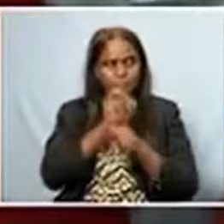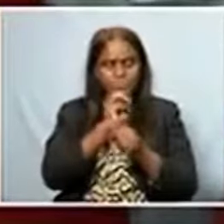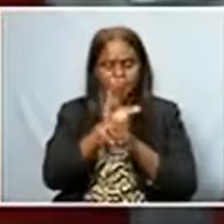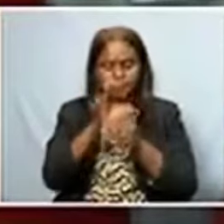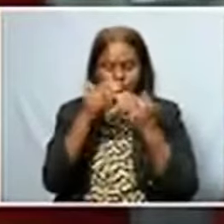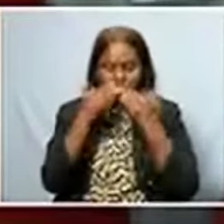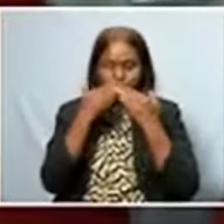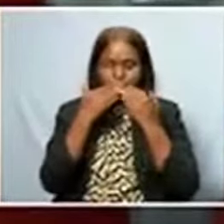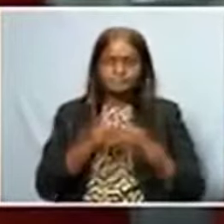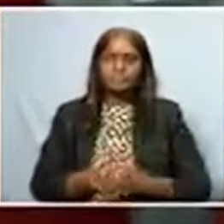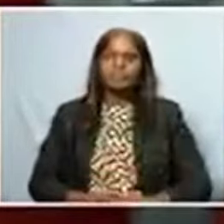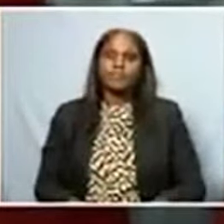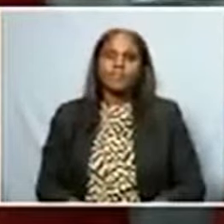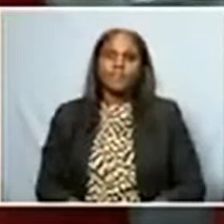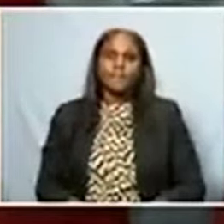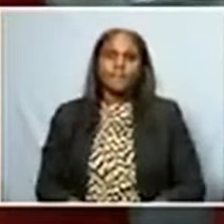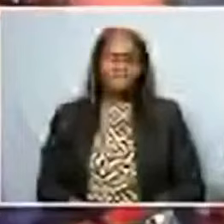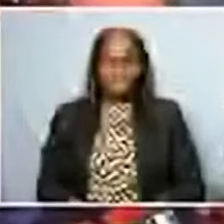I thank you.